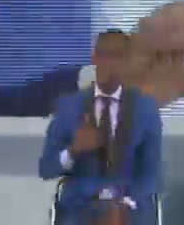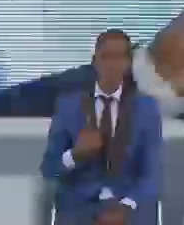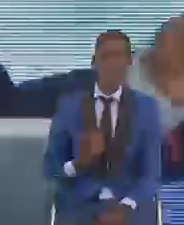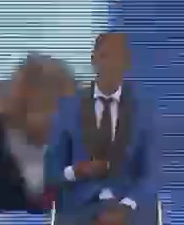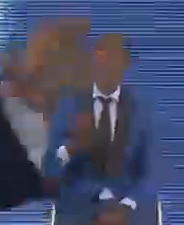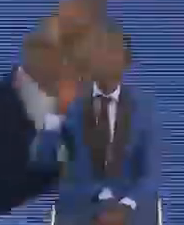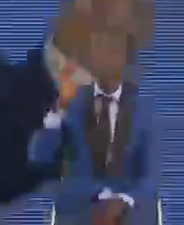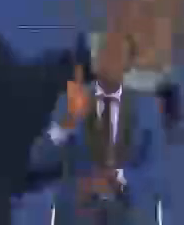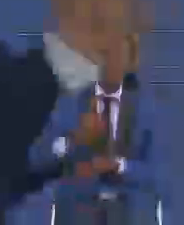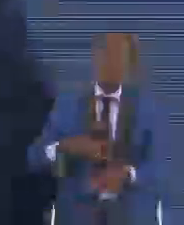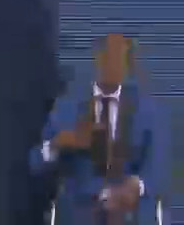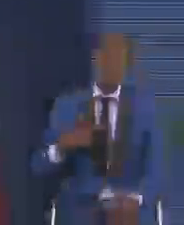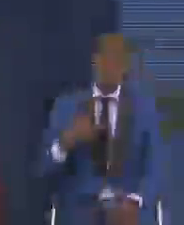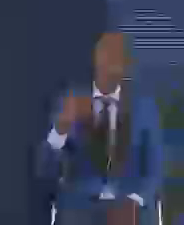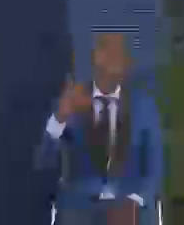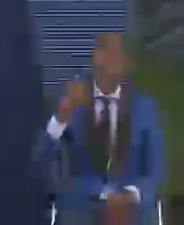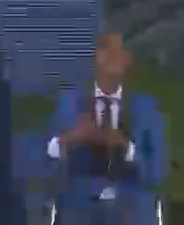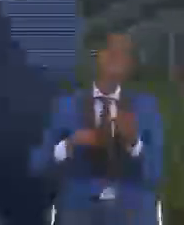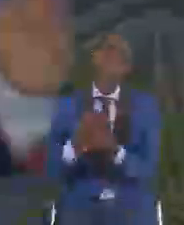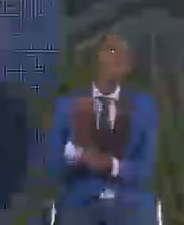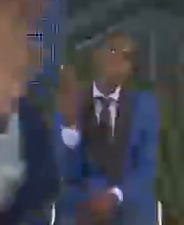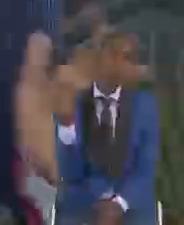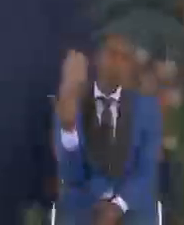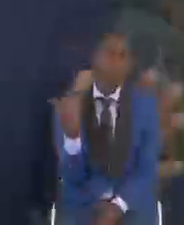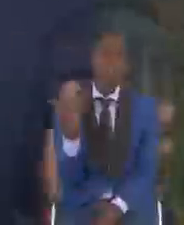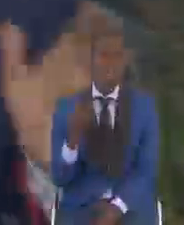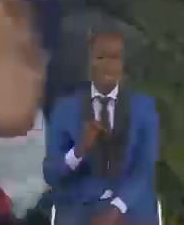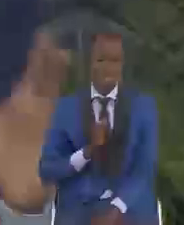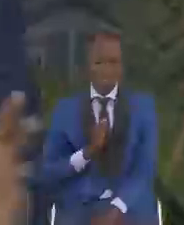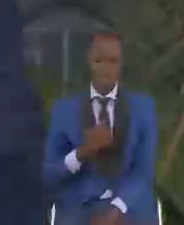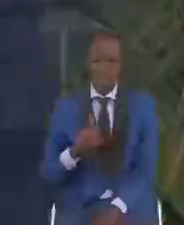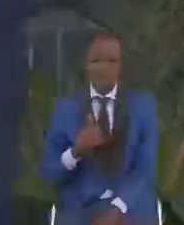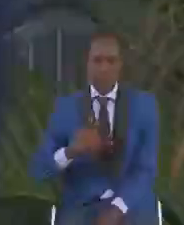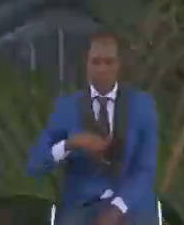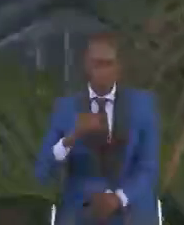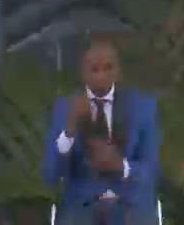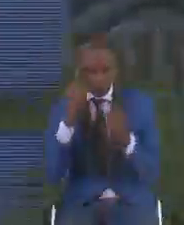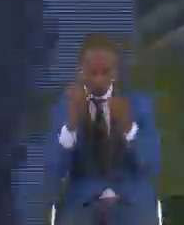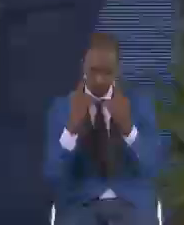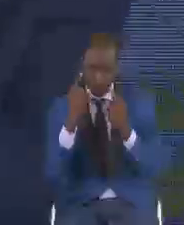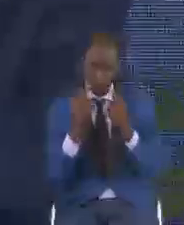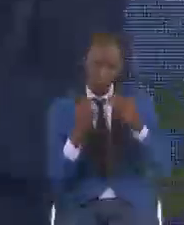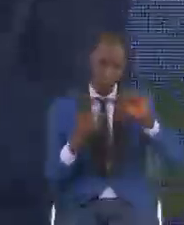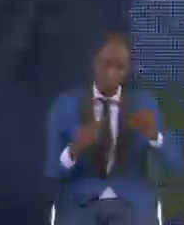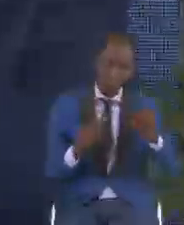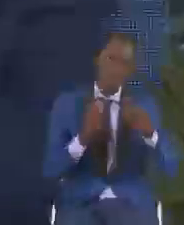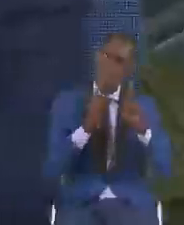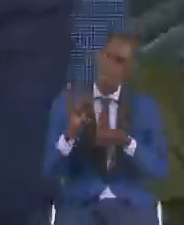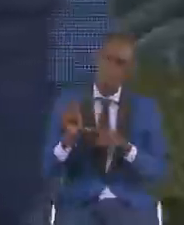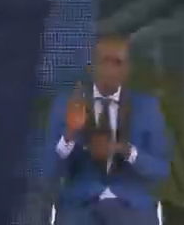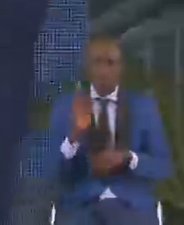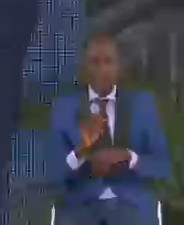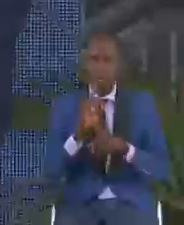me about 10 years ago, and I'm still considering it. I'm weighing the